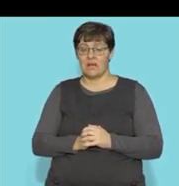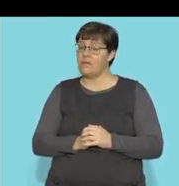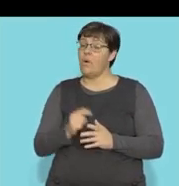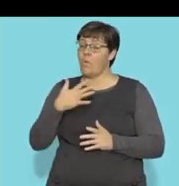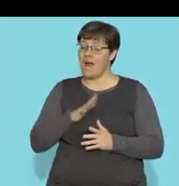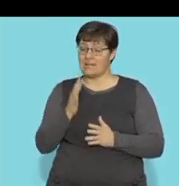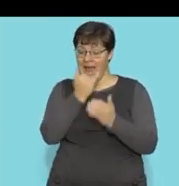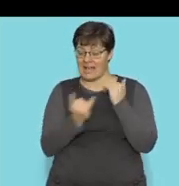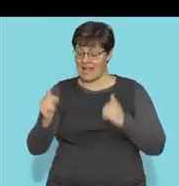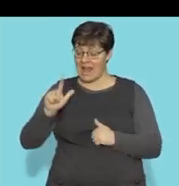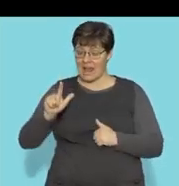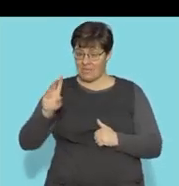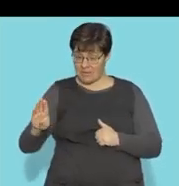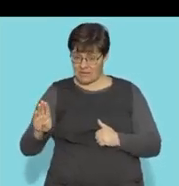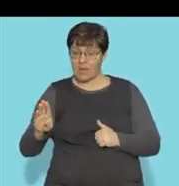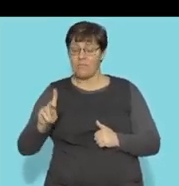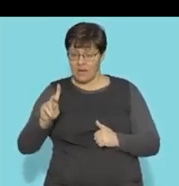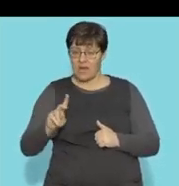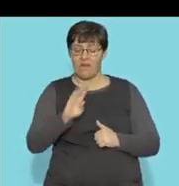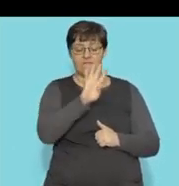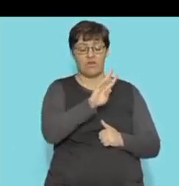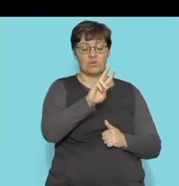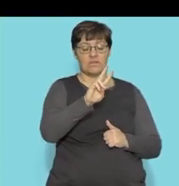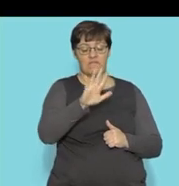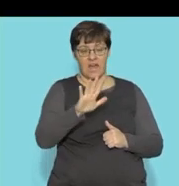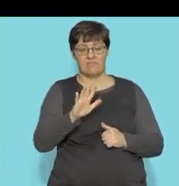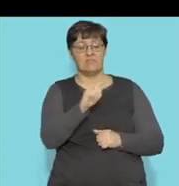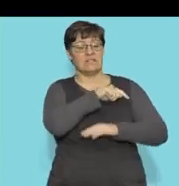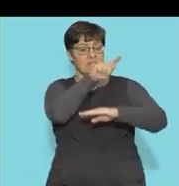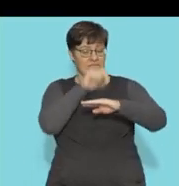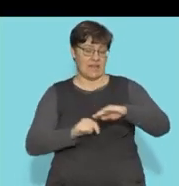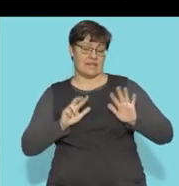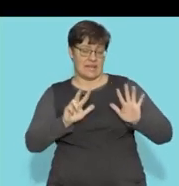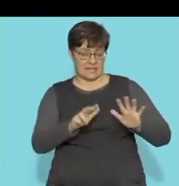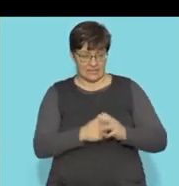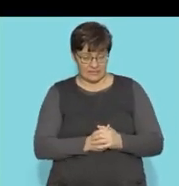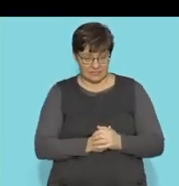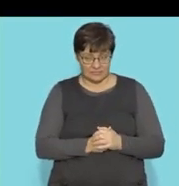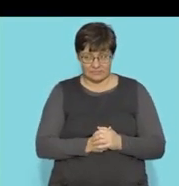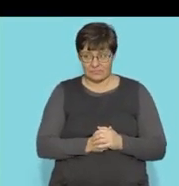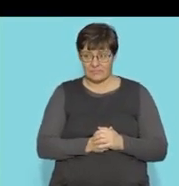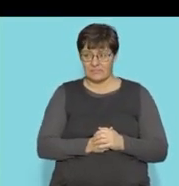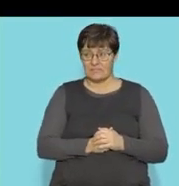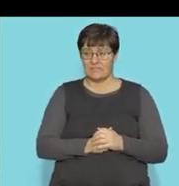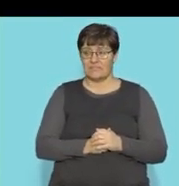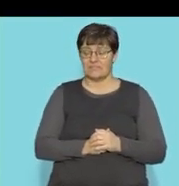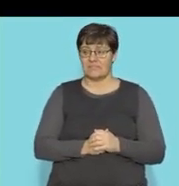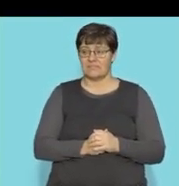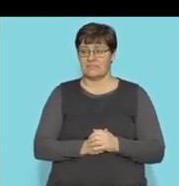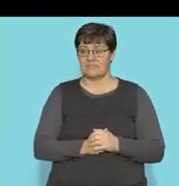length times breadth, I'm going to have to divide 425 by 8. So let's get my calculator friend